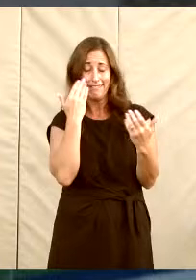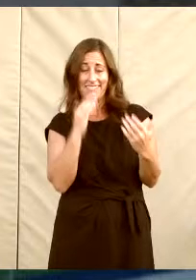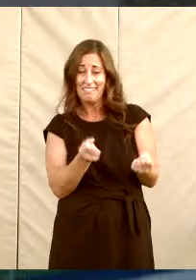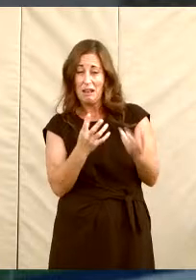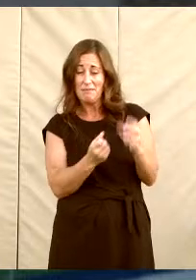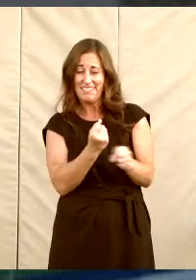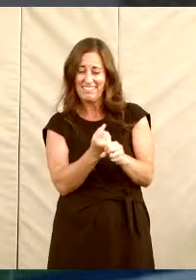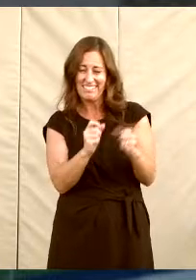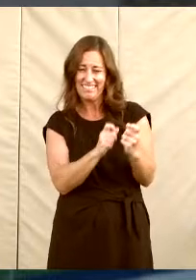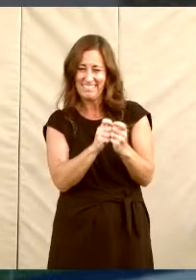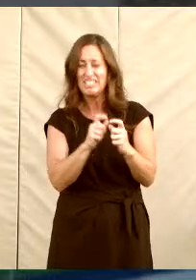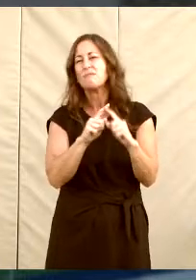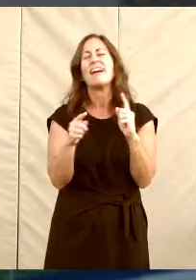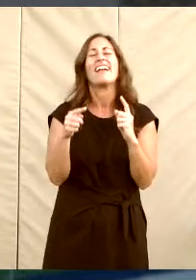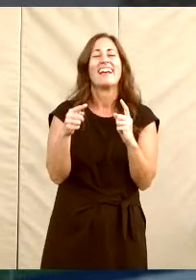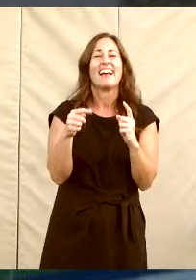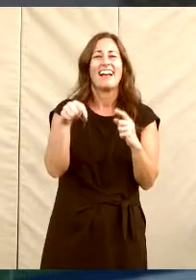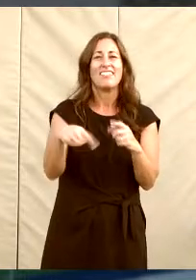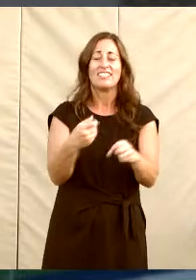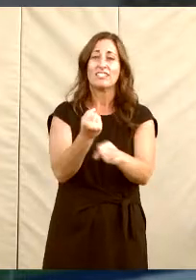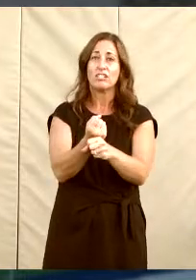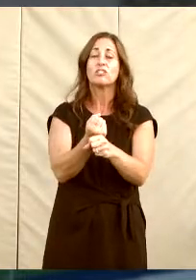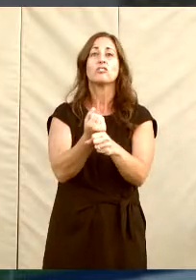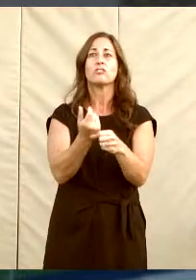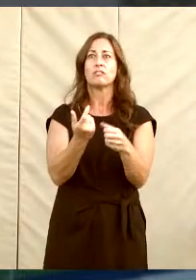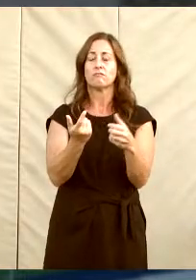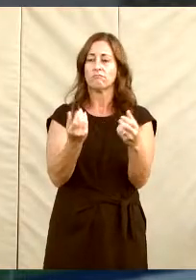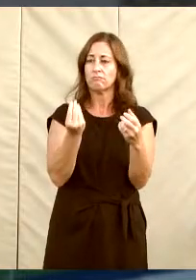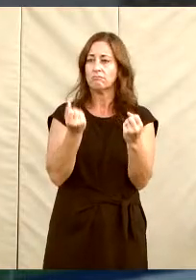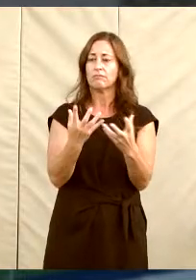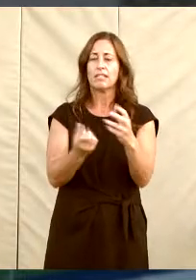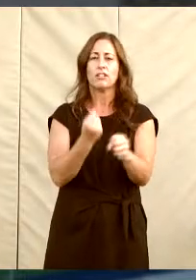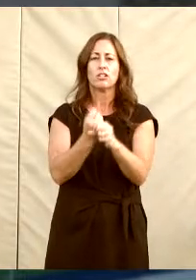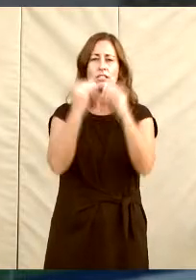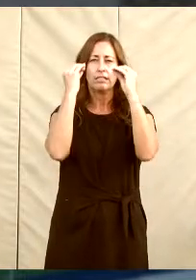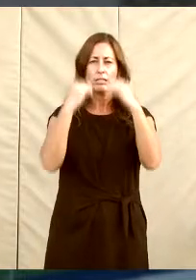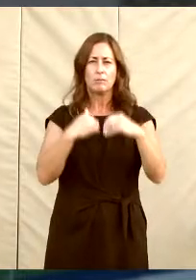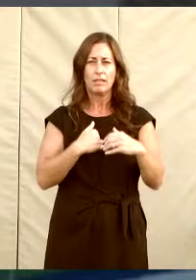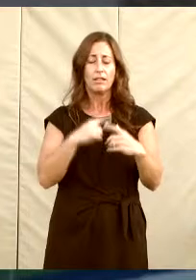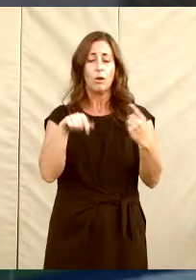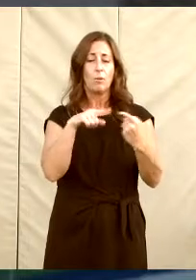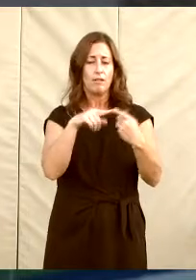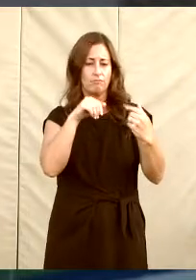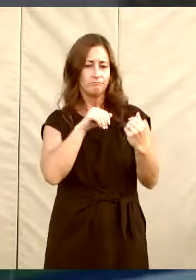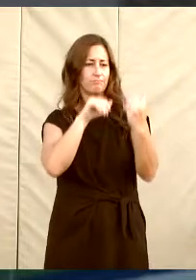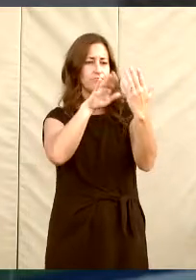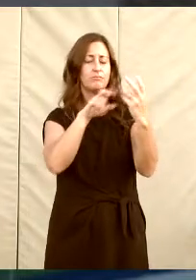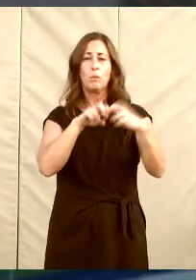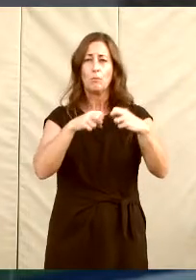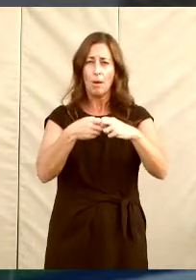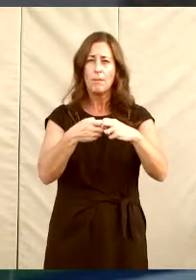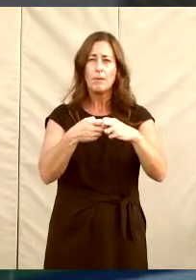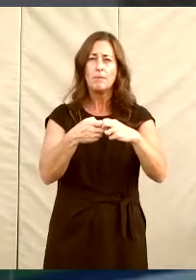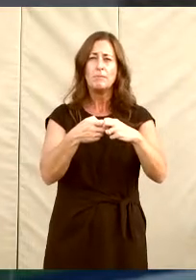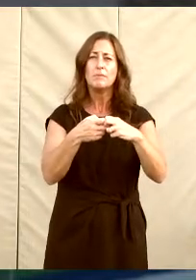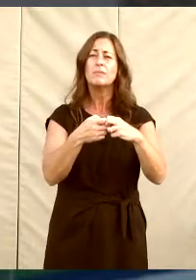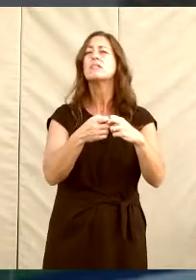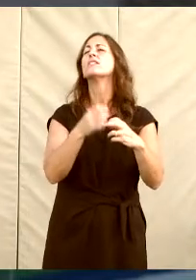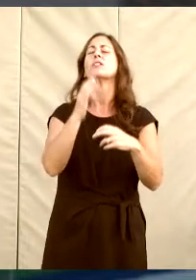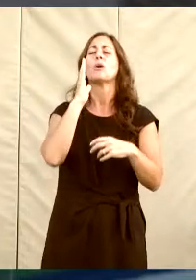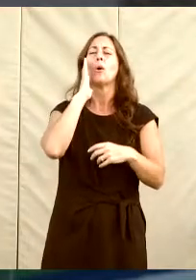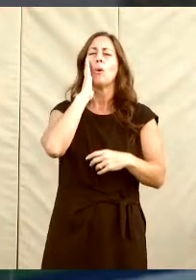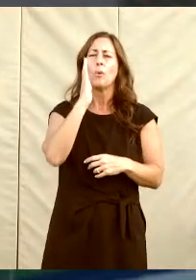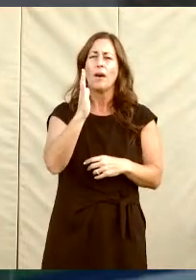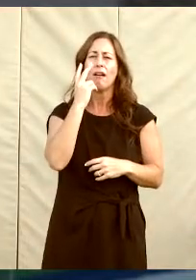have taught me that when faced with problems, you'll likely regret the times you did nothing more than when you decided to do something. If